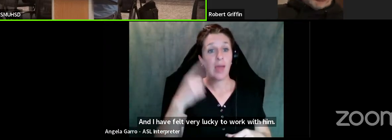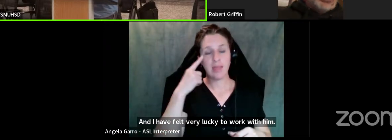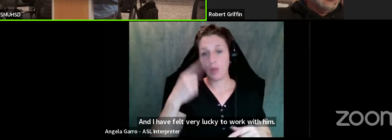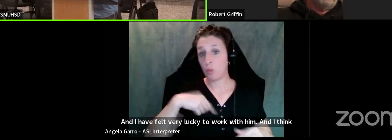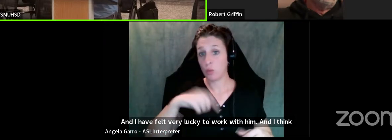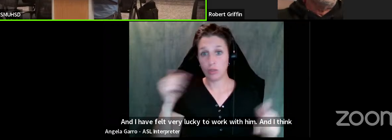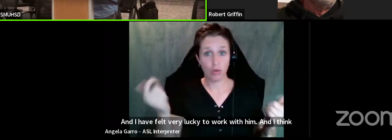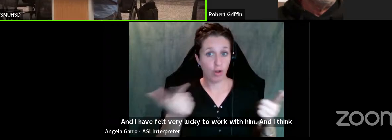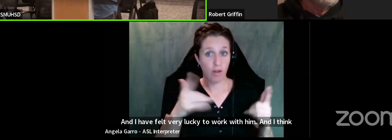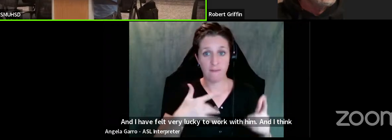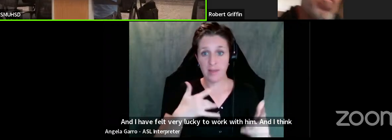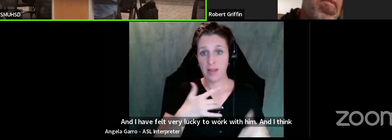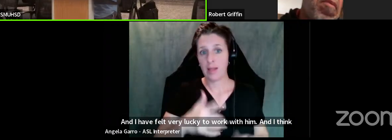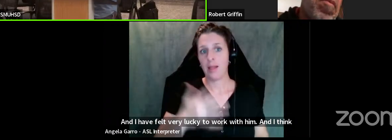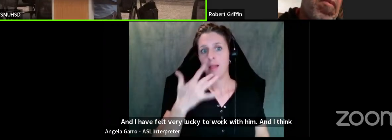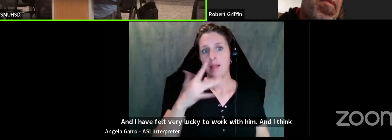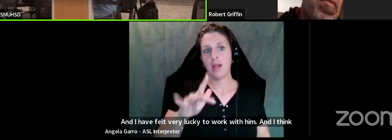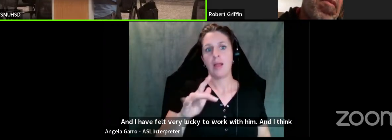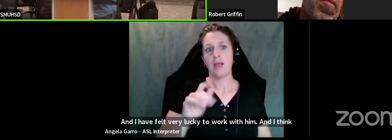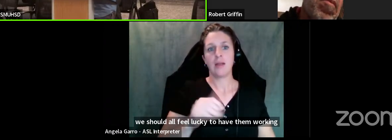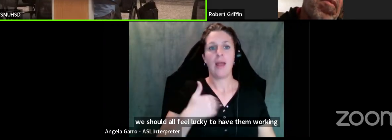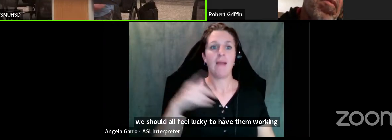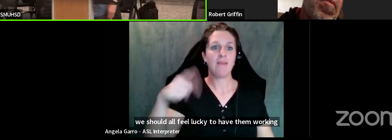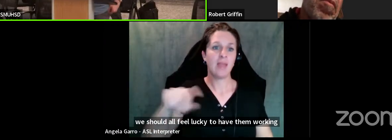feel lucky to have them working here.